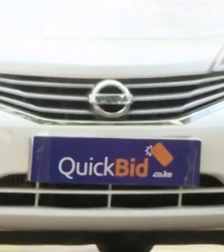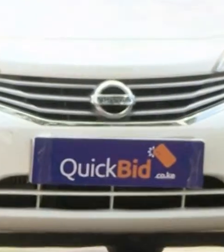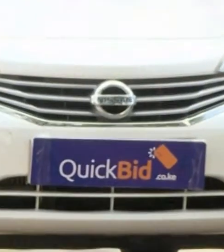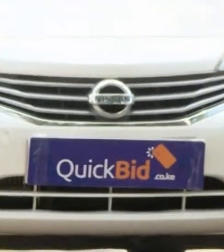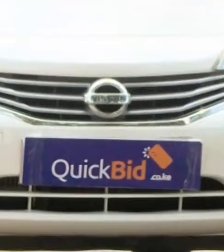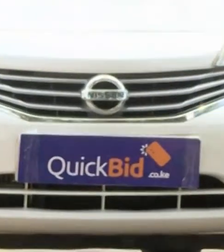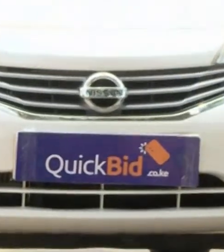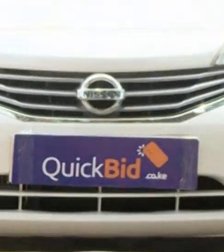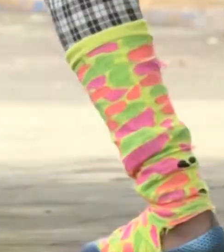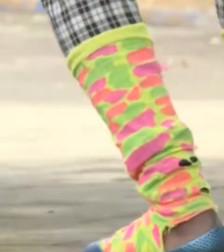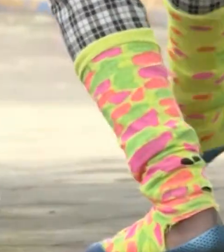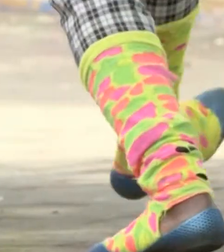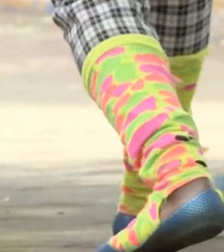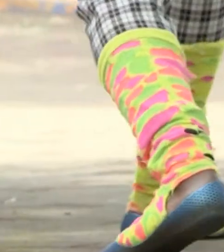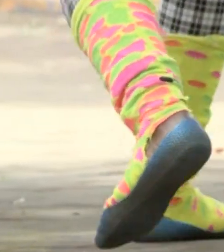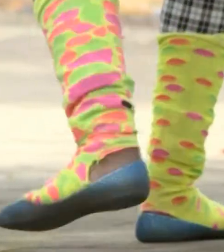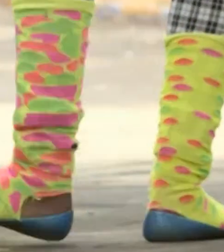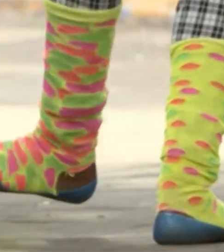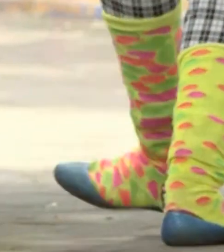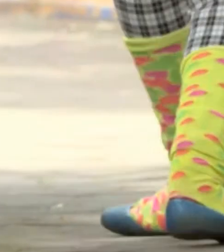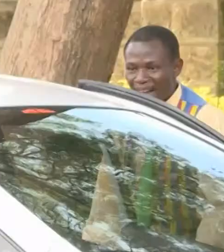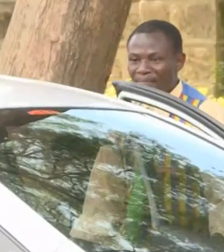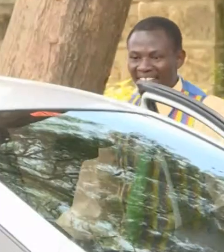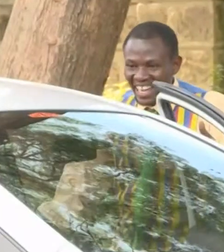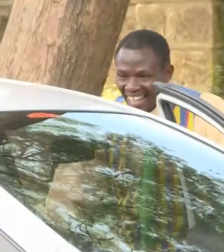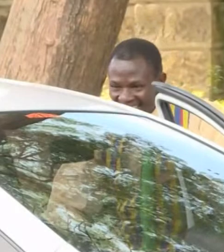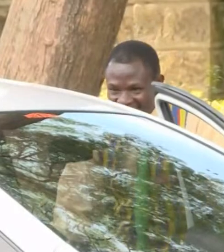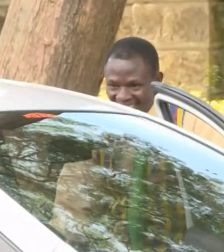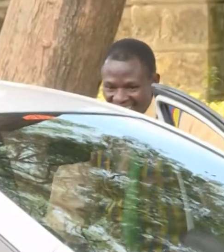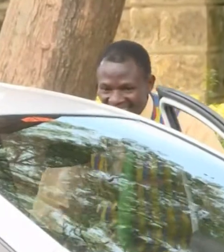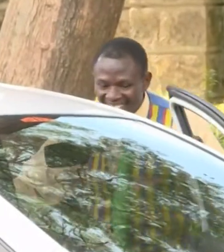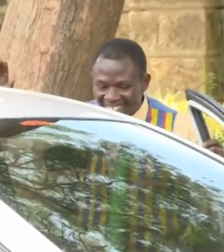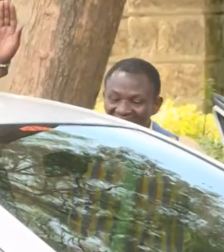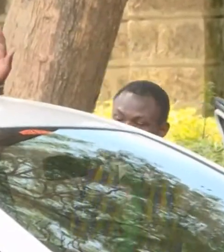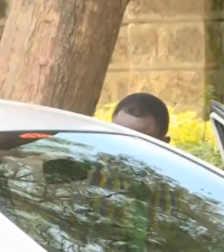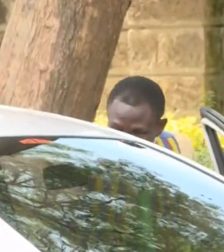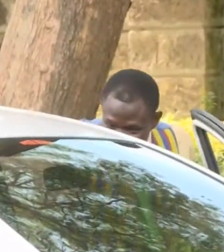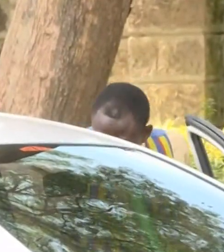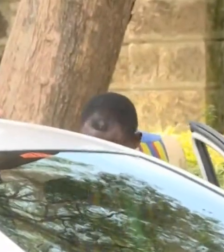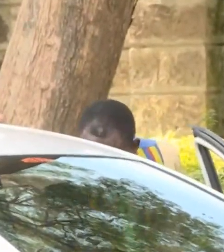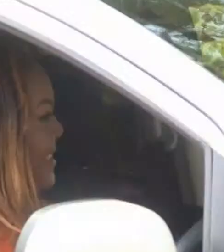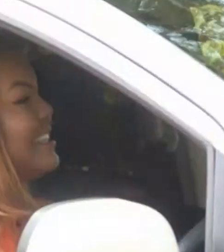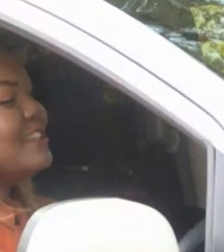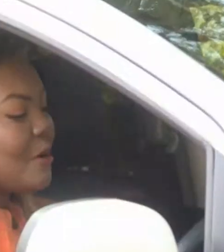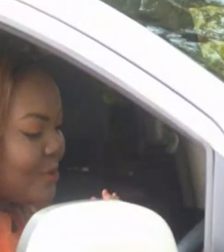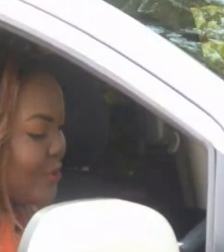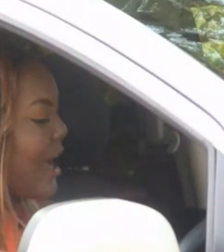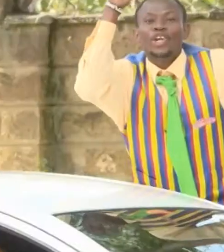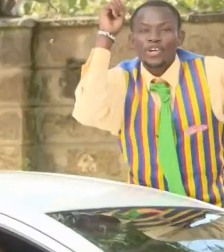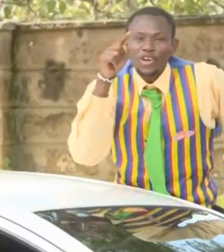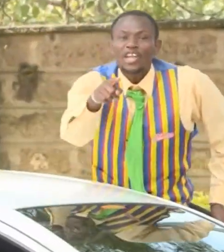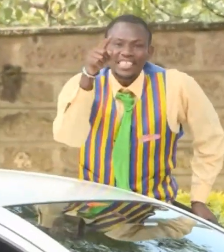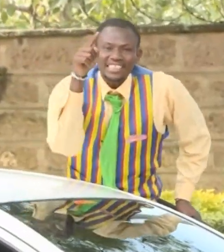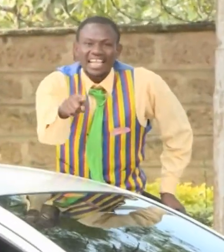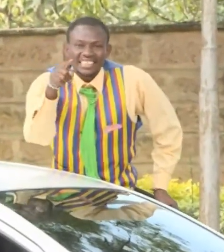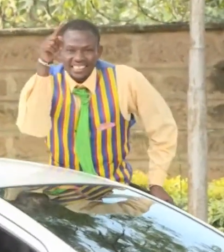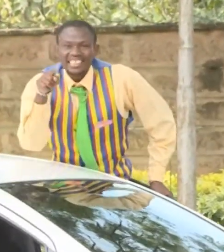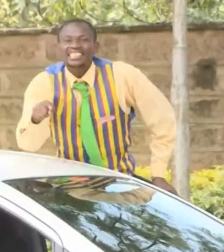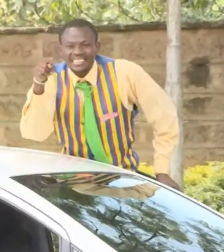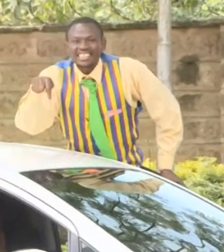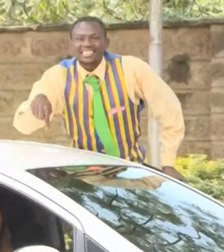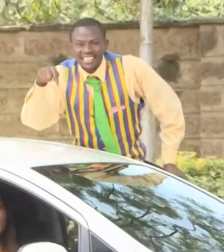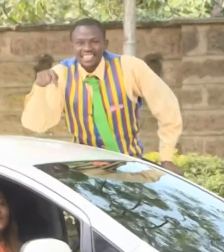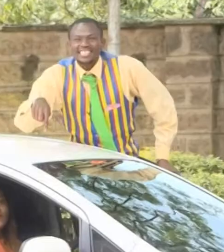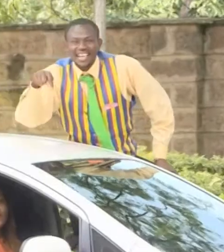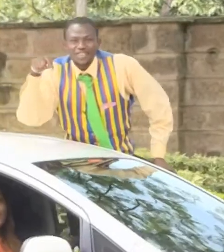Kucha ninakuona. Nimekuita mara ngapi Kate? This is the Nissan Note. Hii ndio motoka. Not that